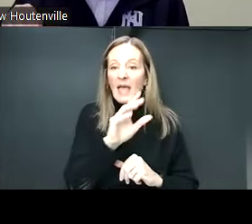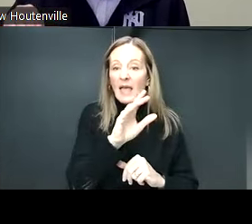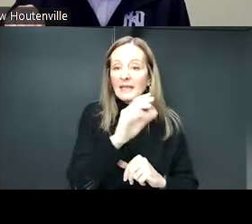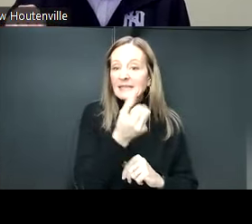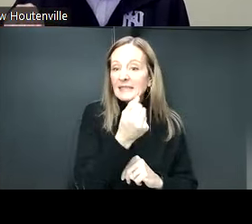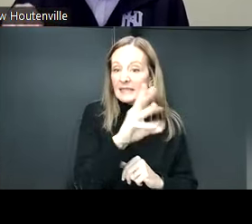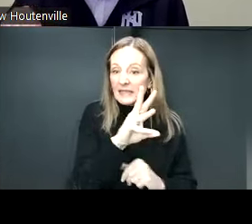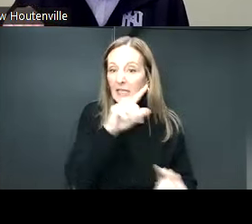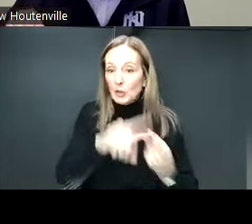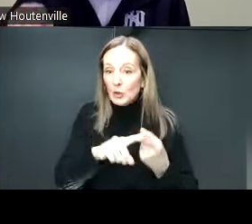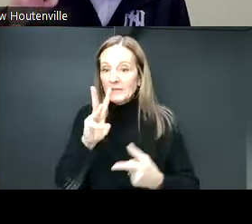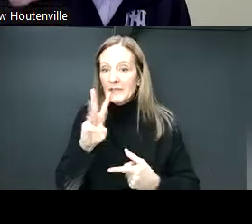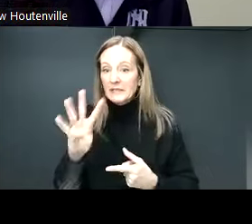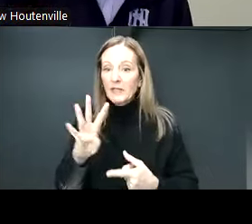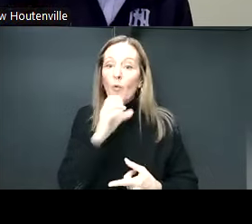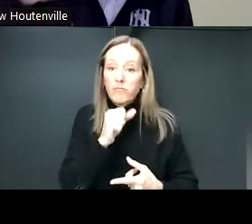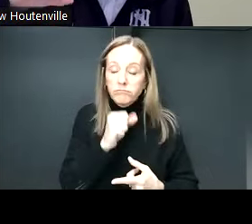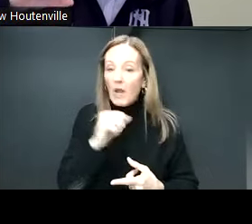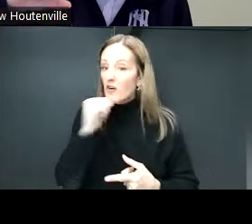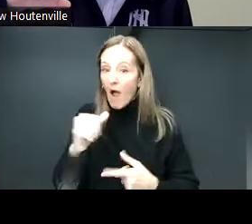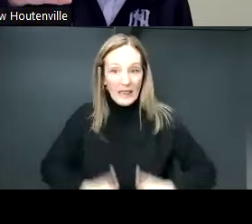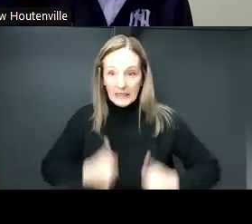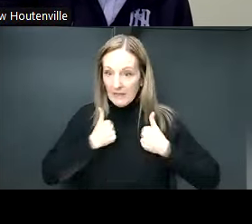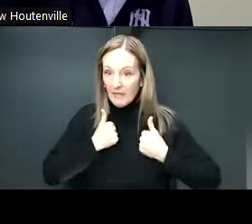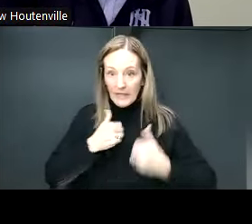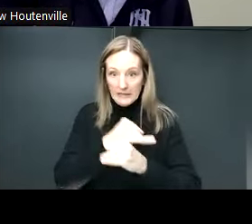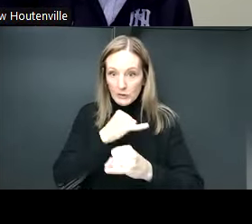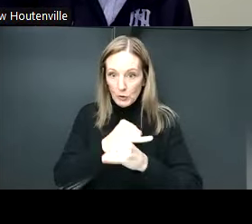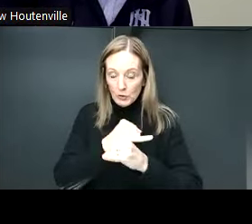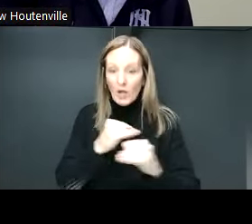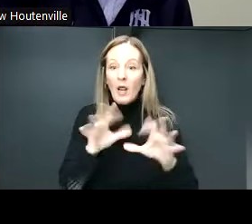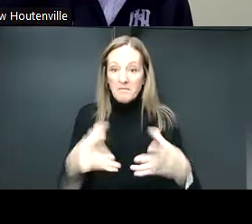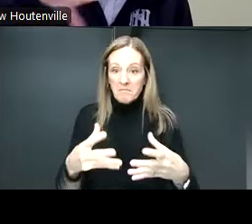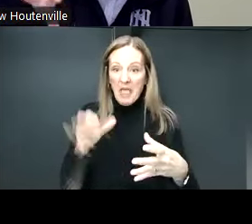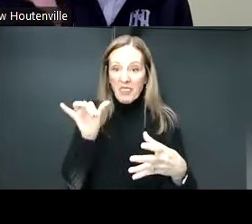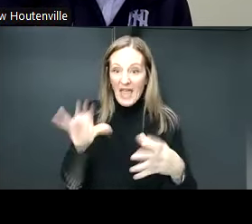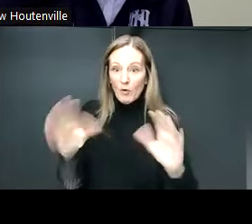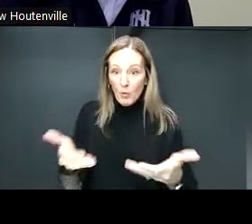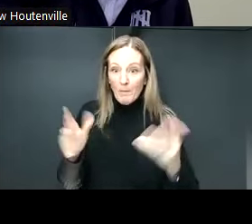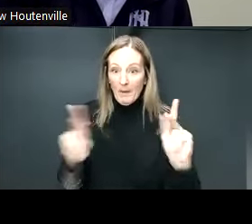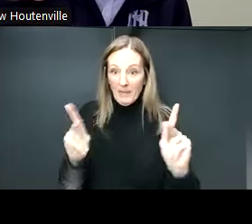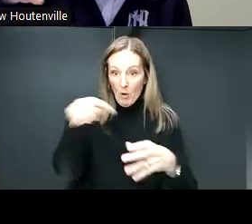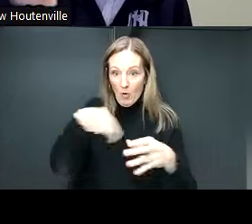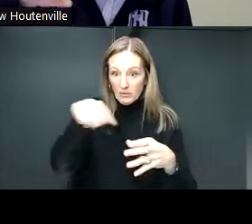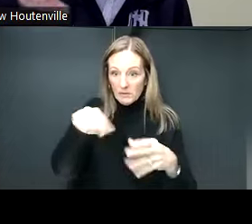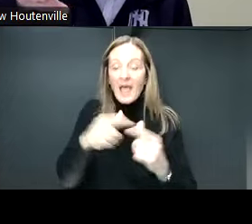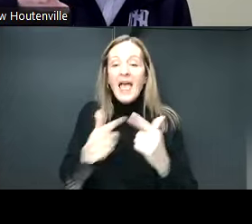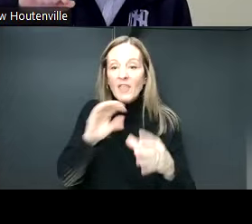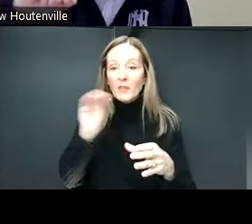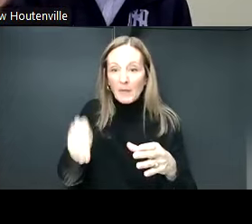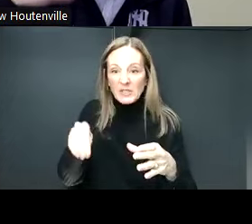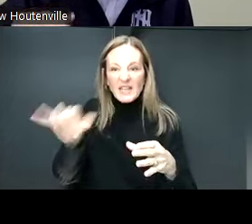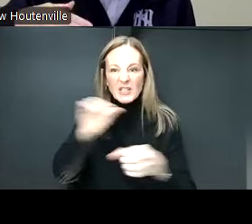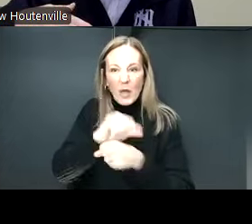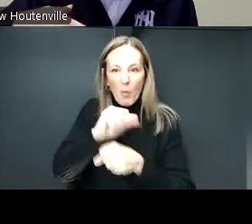to 64 not living in institutions, those folks, all of them, and then the percentage of those that are working,